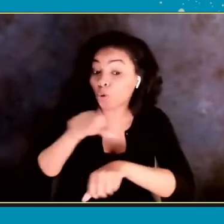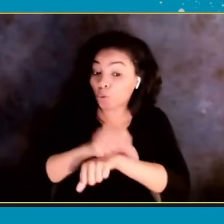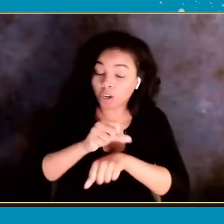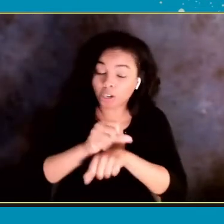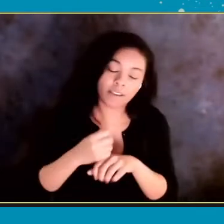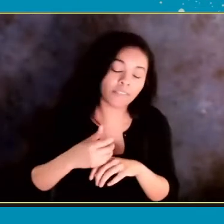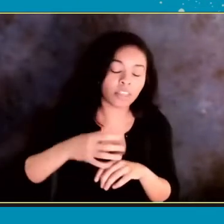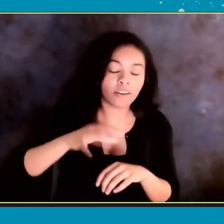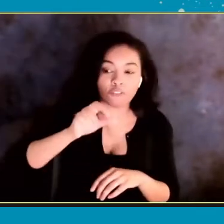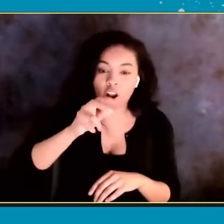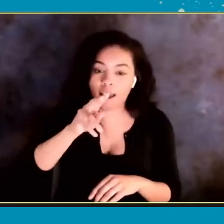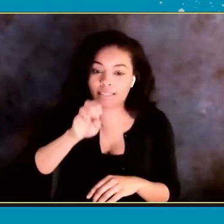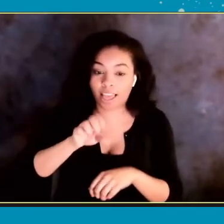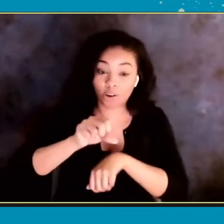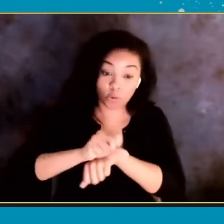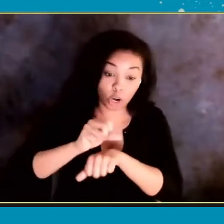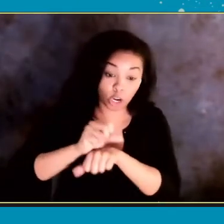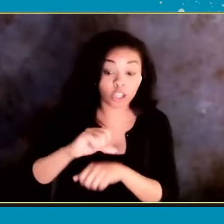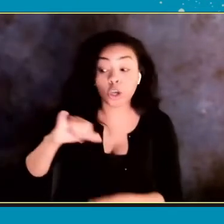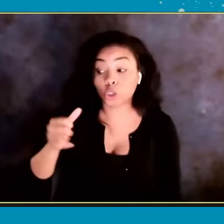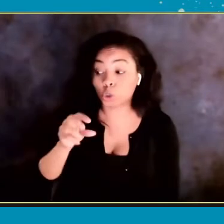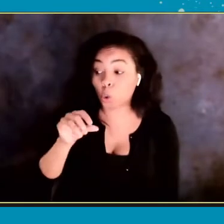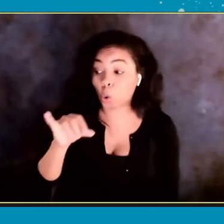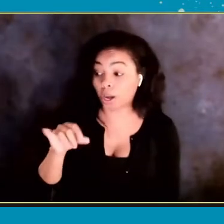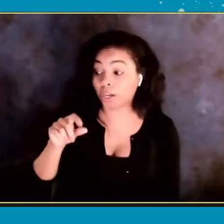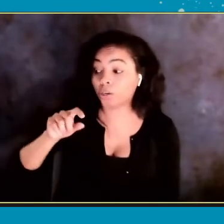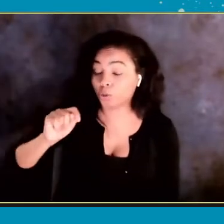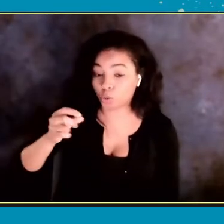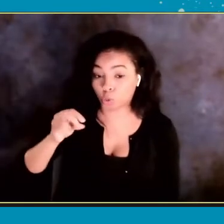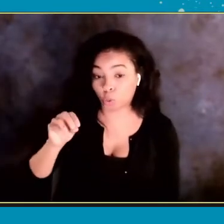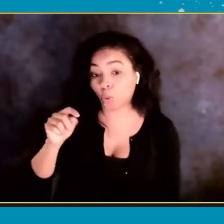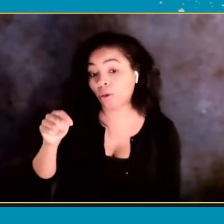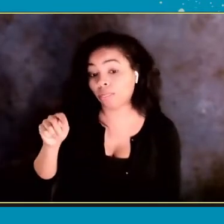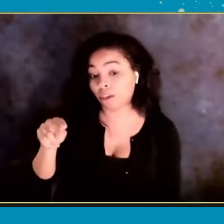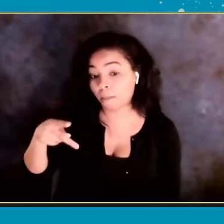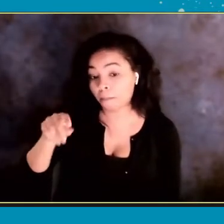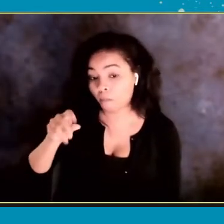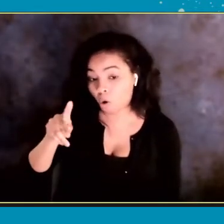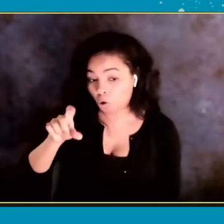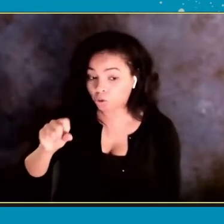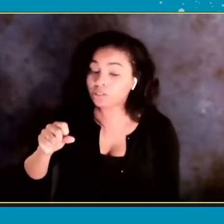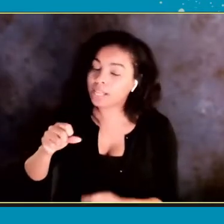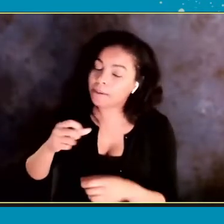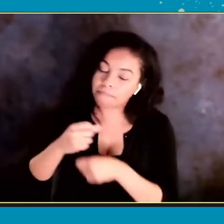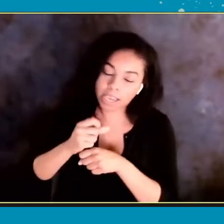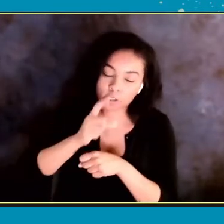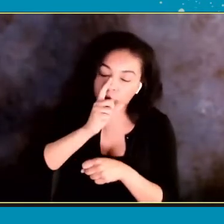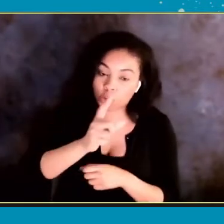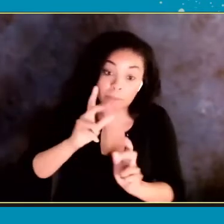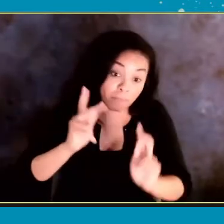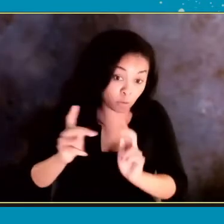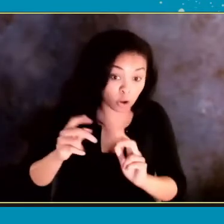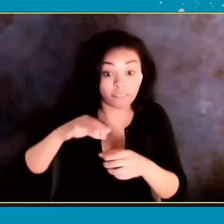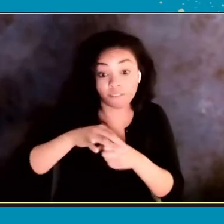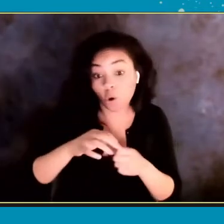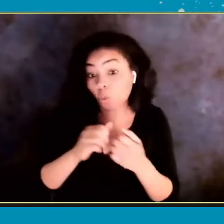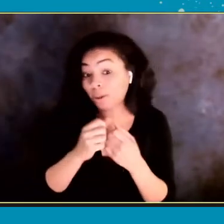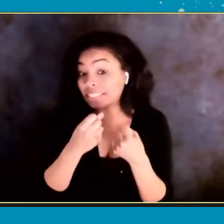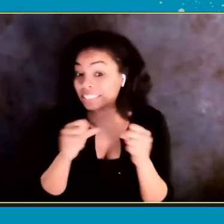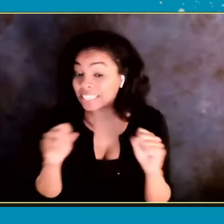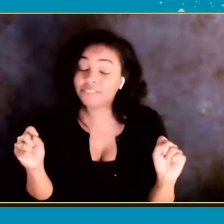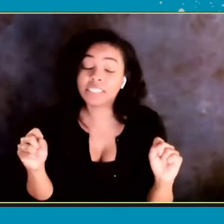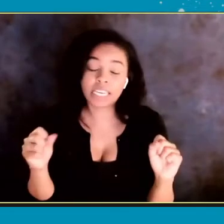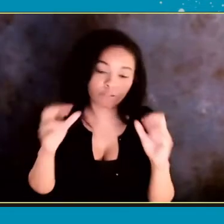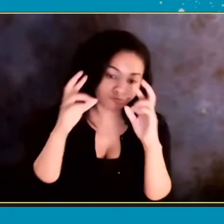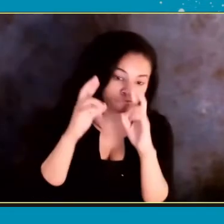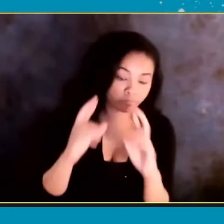to the polls, that to ensure that people were able to vote with safety and dignity. Thousands of people, and probably some of